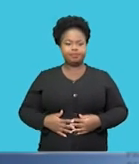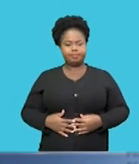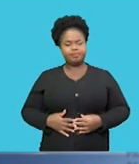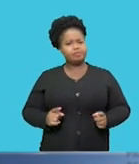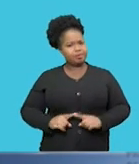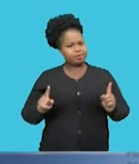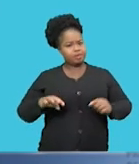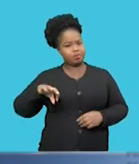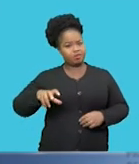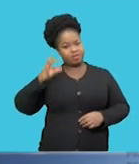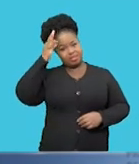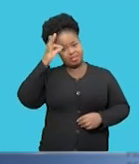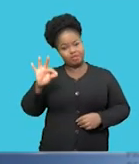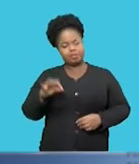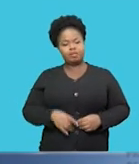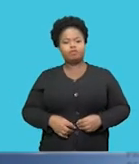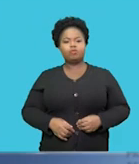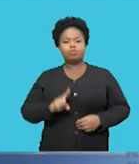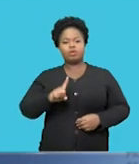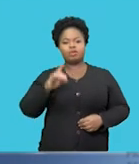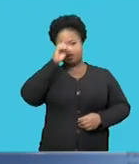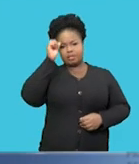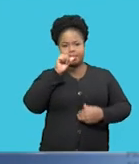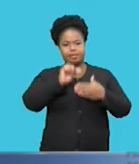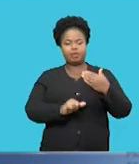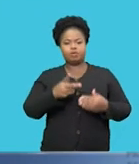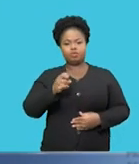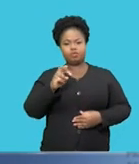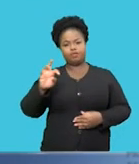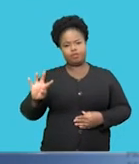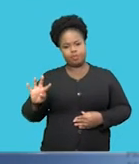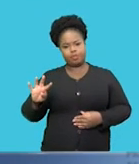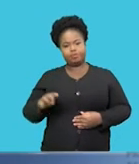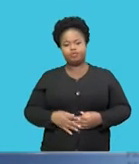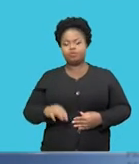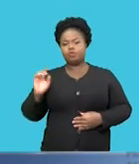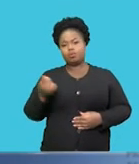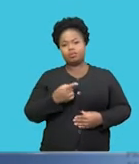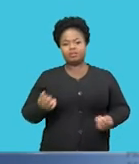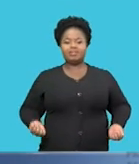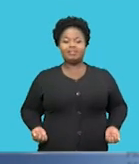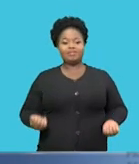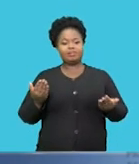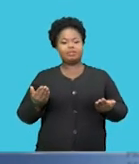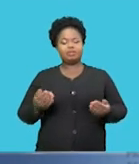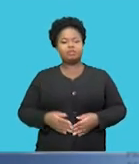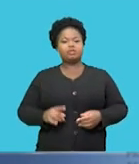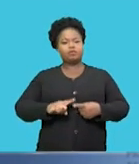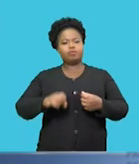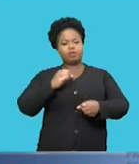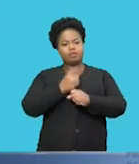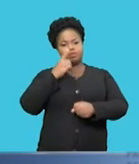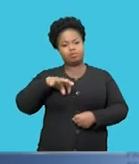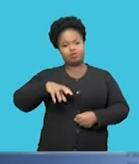But as provincial government, from the 1st of April 2024, all our services that are rendered by the Gauteng